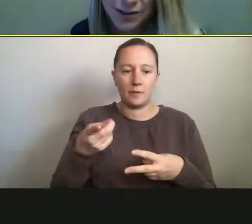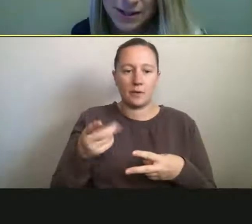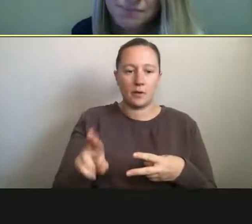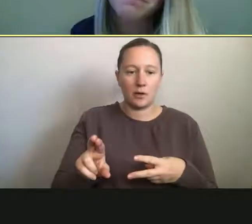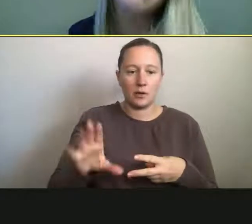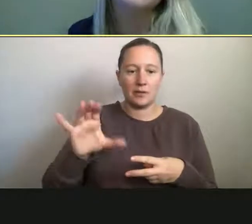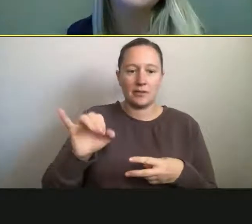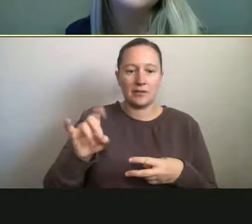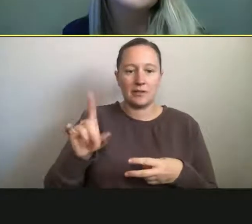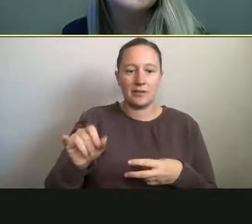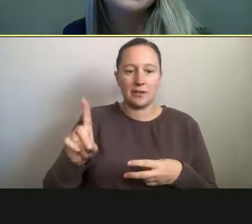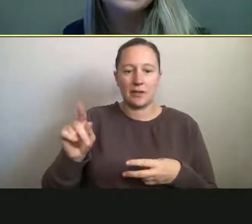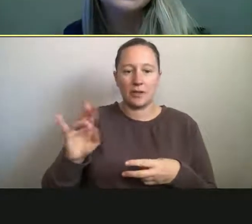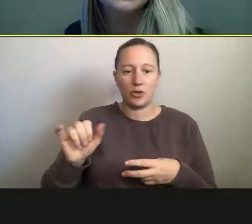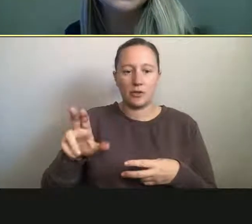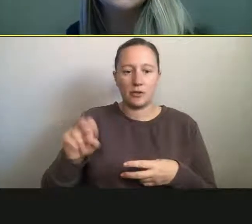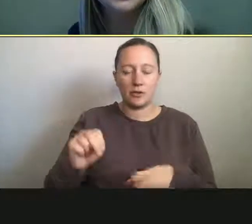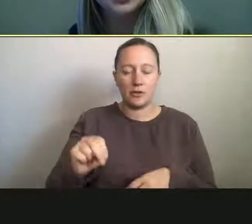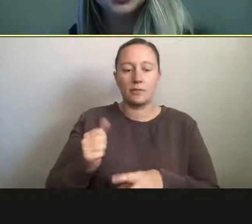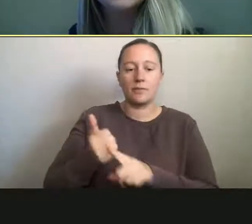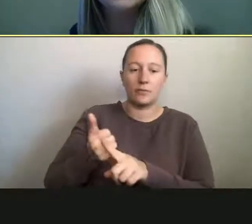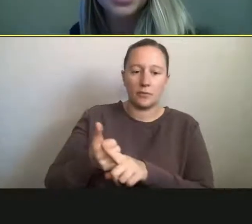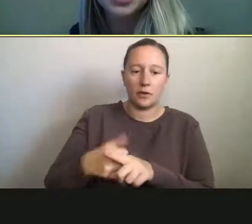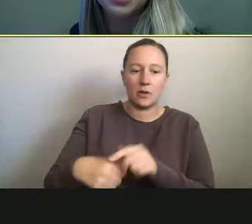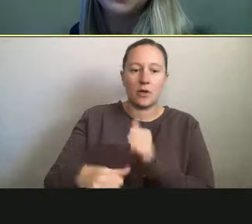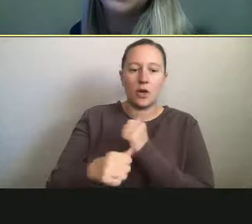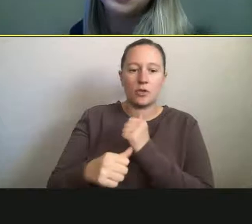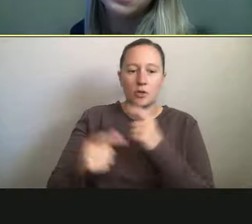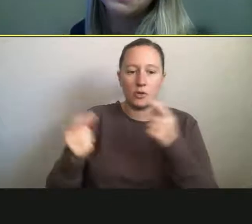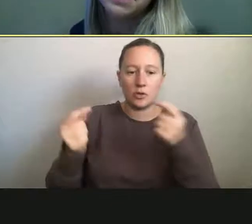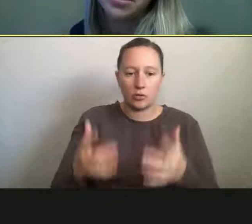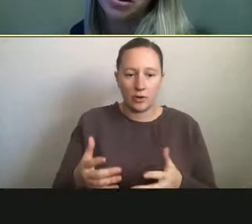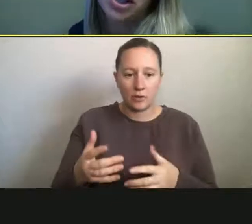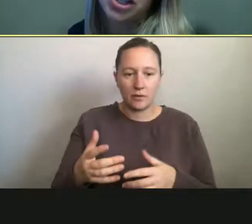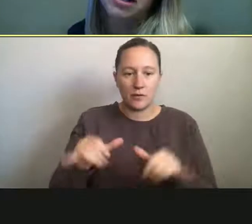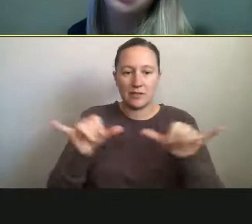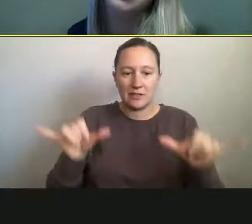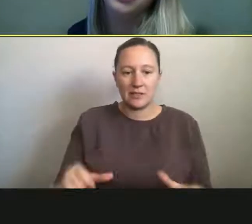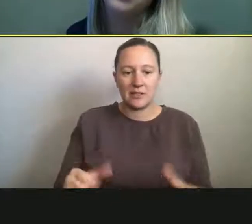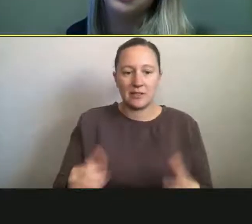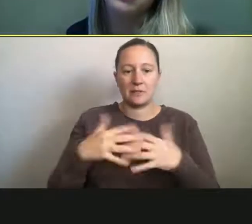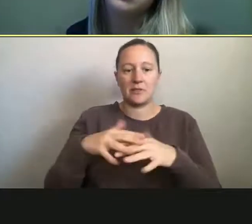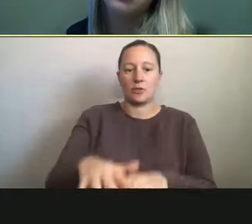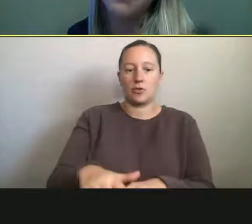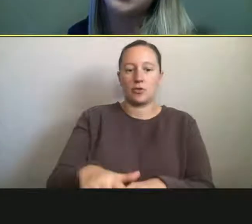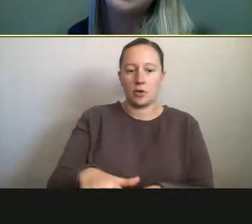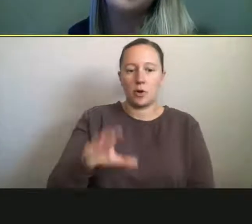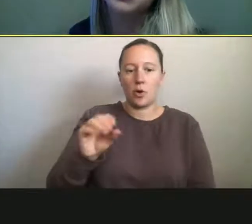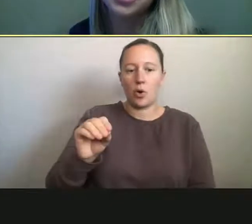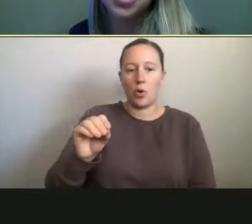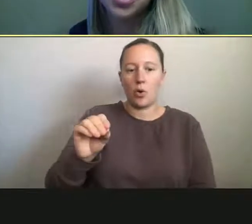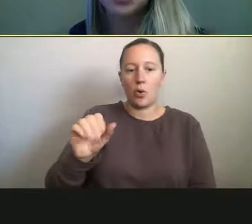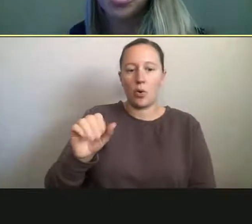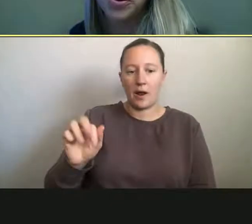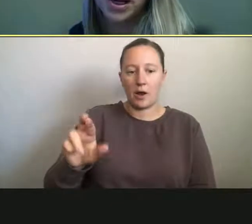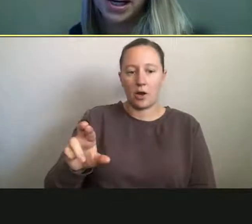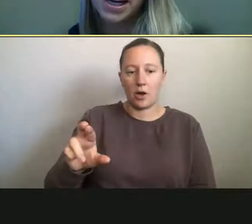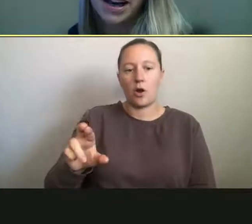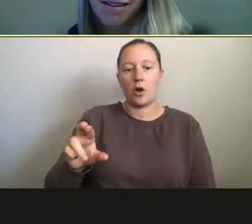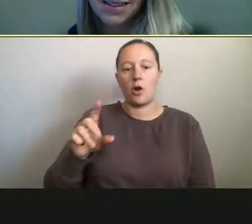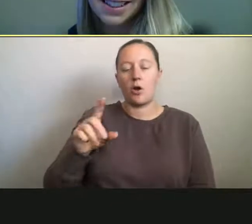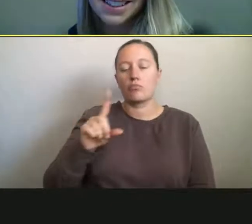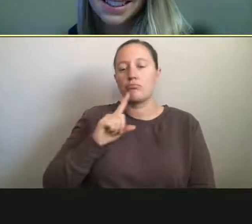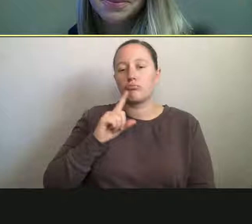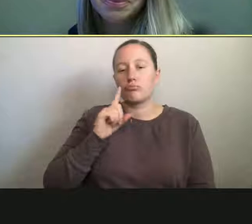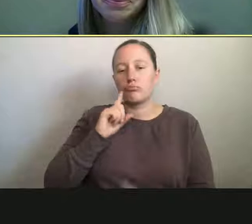Cindy Danielson. Cindy is the Associate Director for Systems Integration in OER's Office of Research, Reporting,